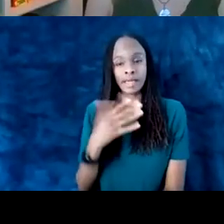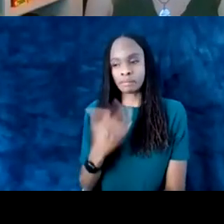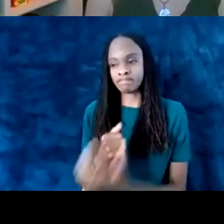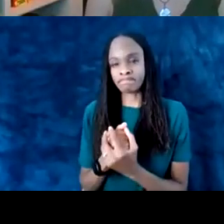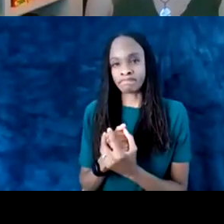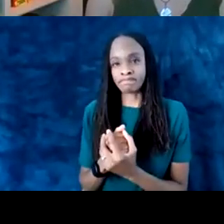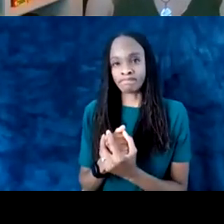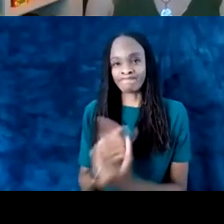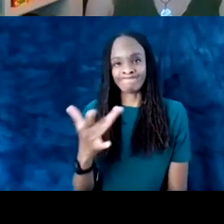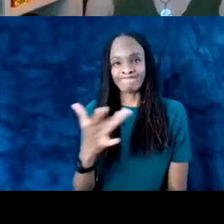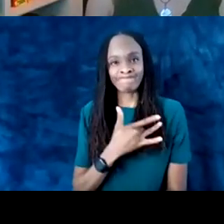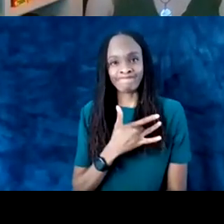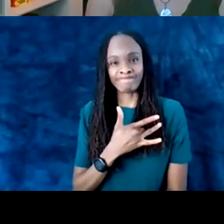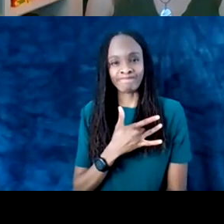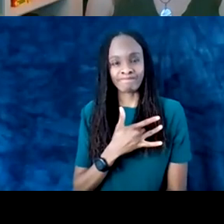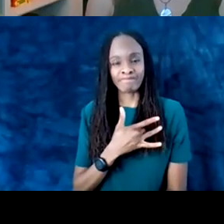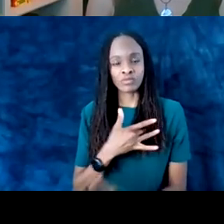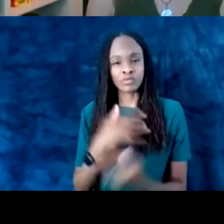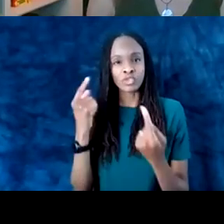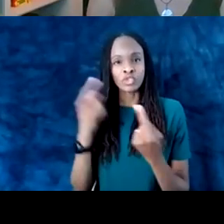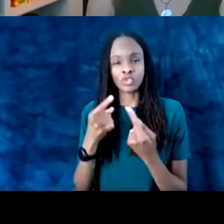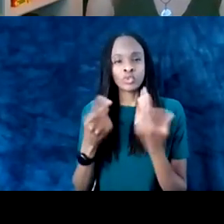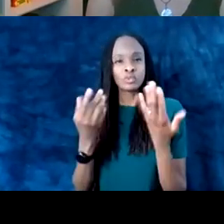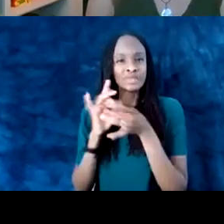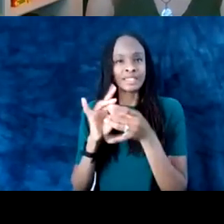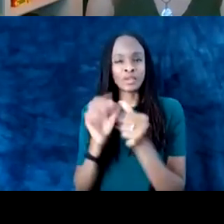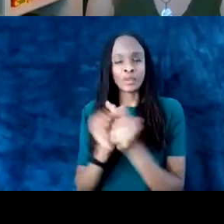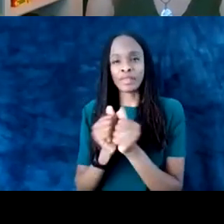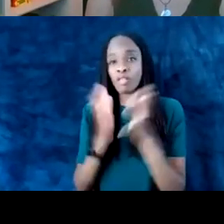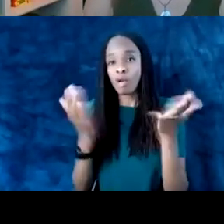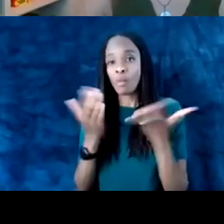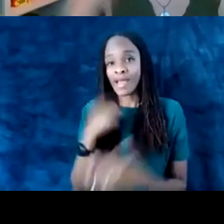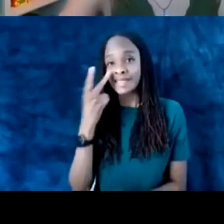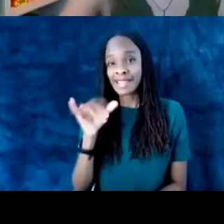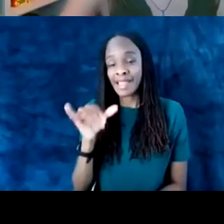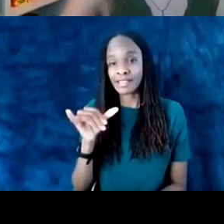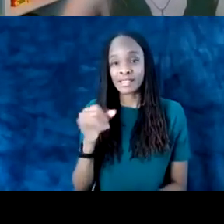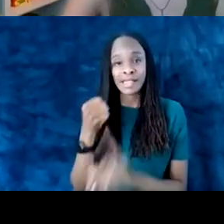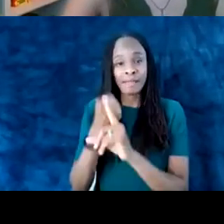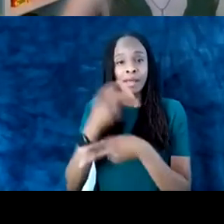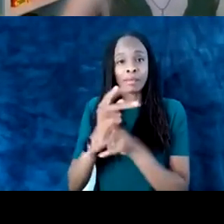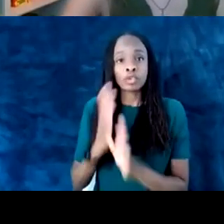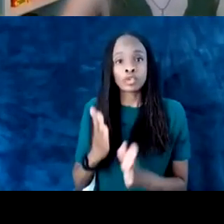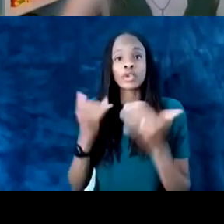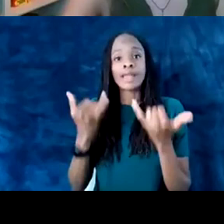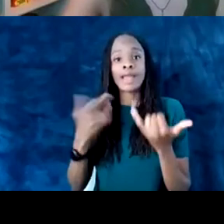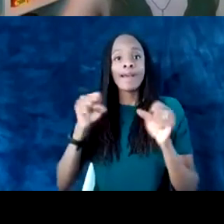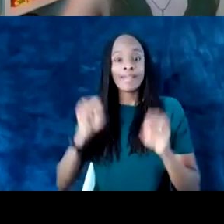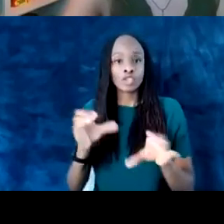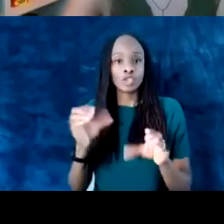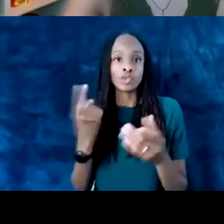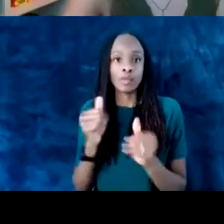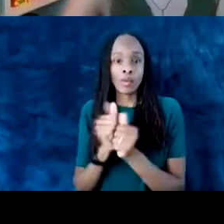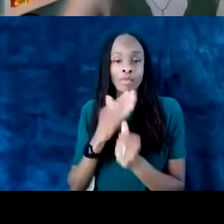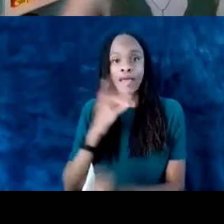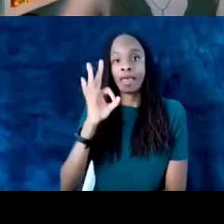spoke to a lot of what I was seeing as an impact producer and now can do something with in my fellowship role, which